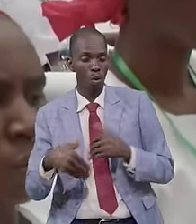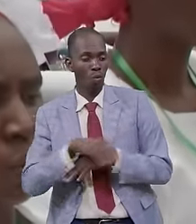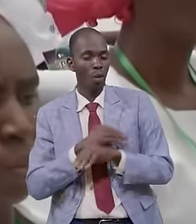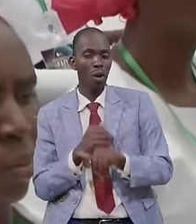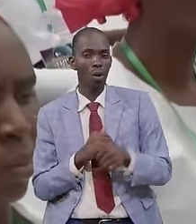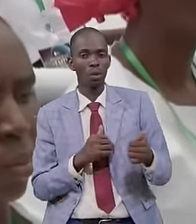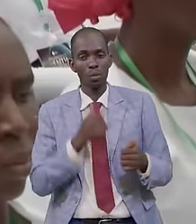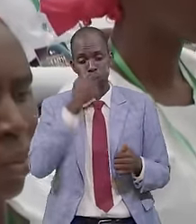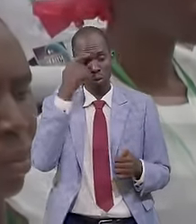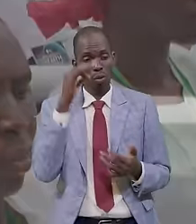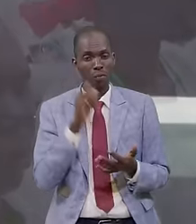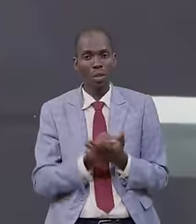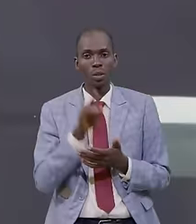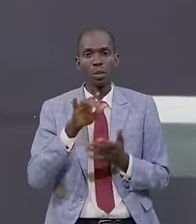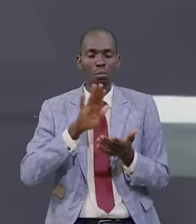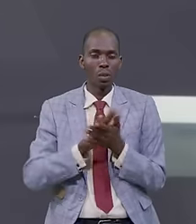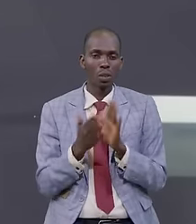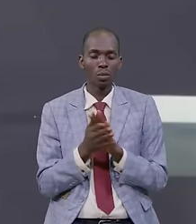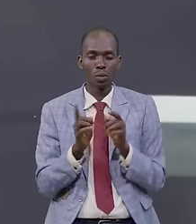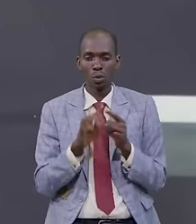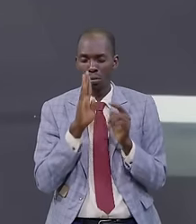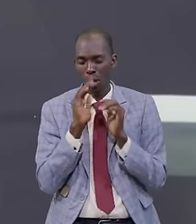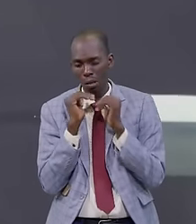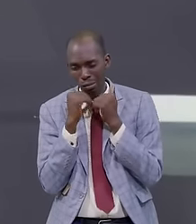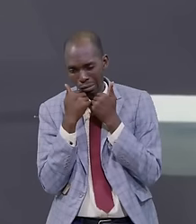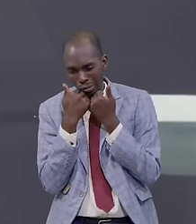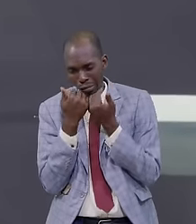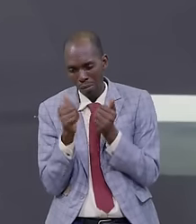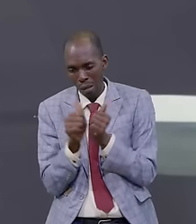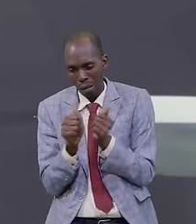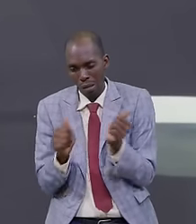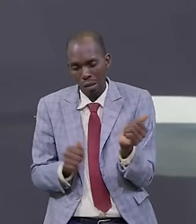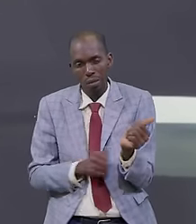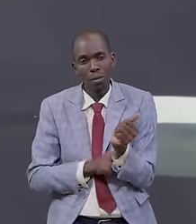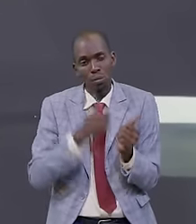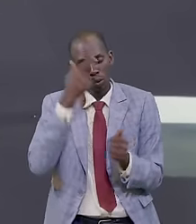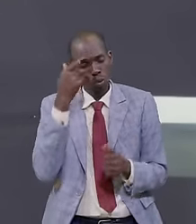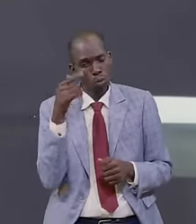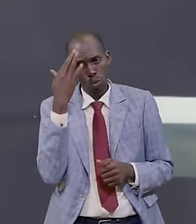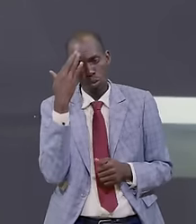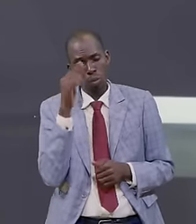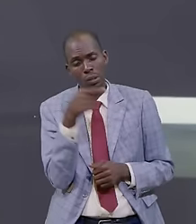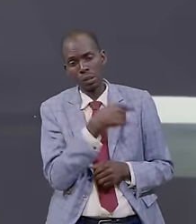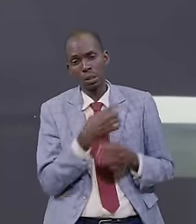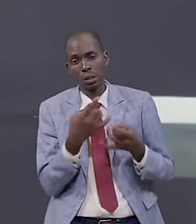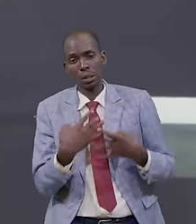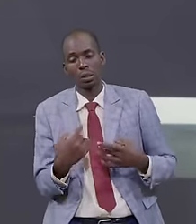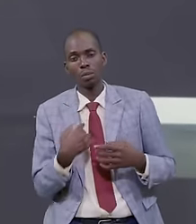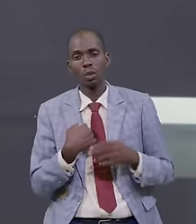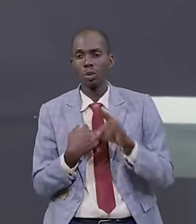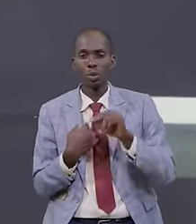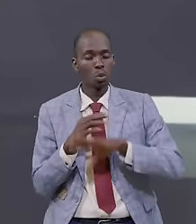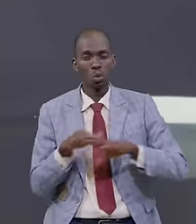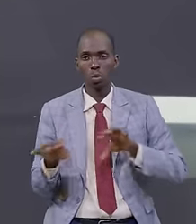away because of their hatred. No, you don't do that. Dreamers don't